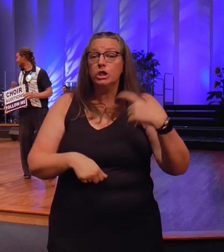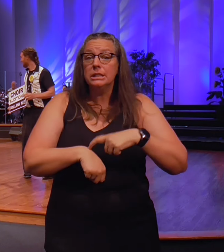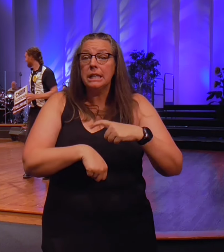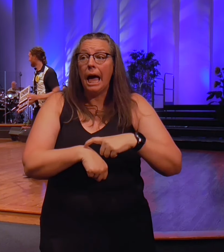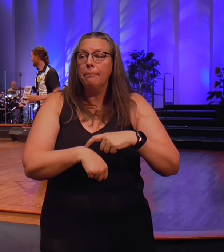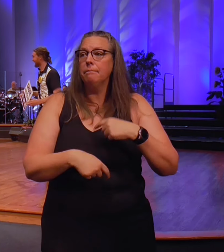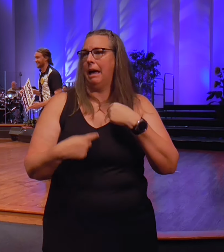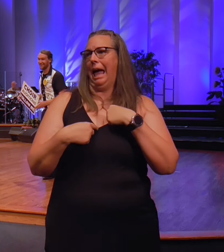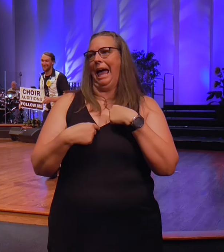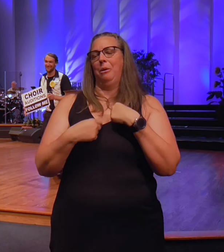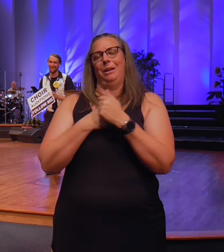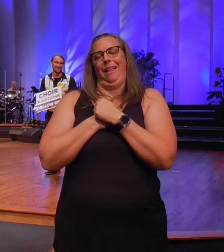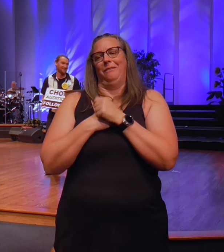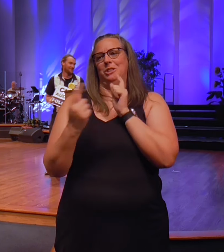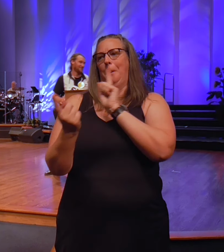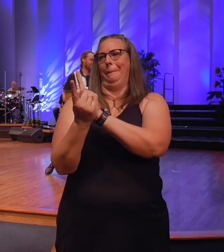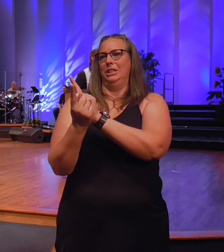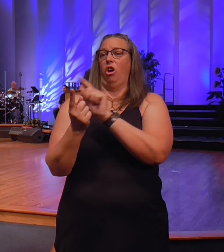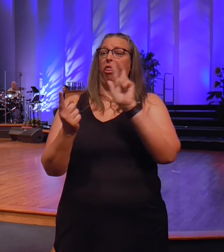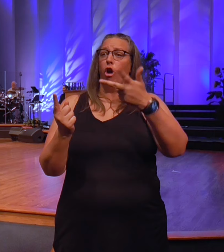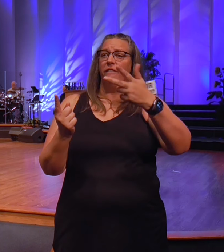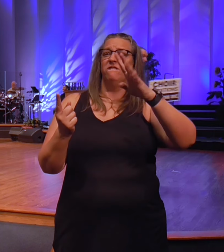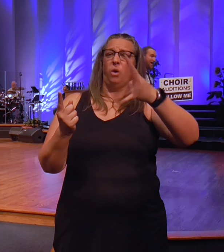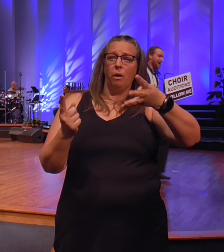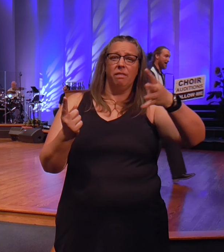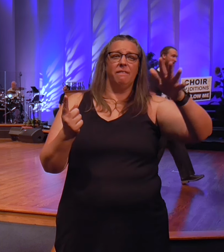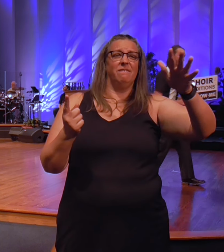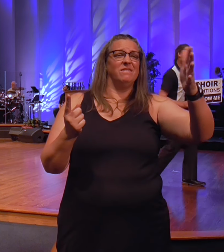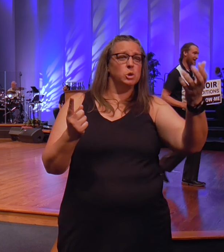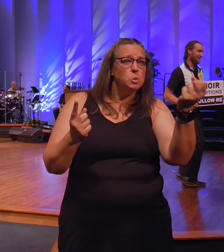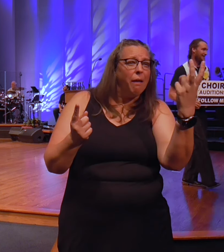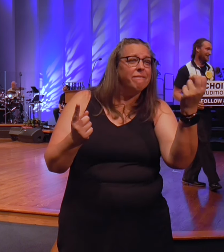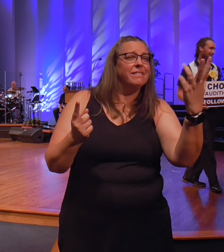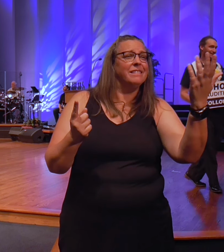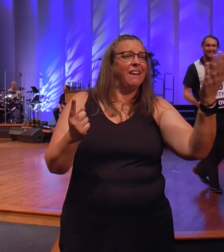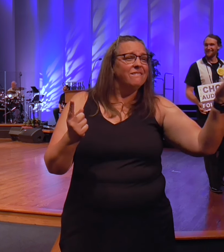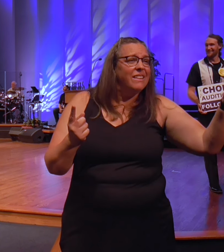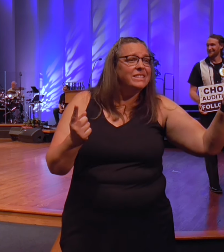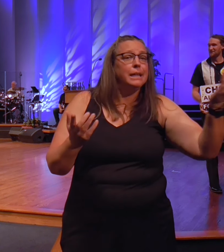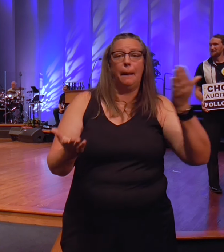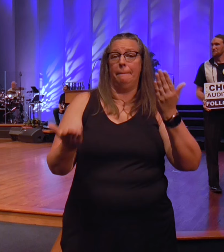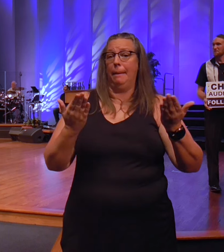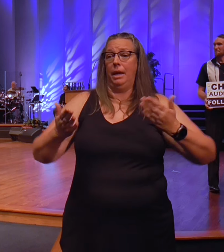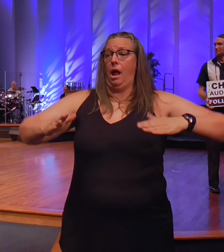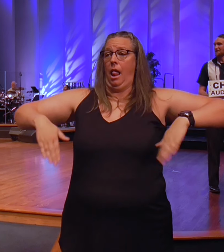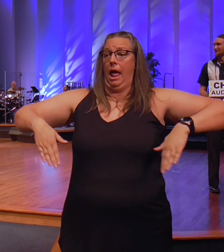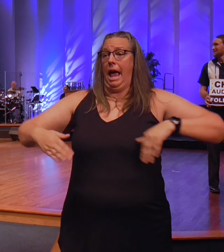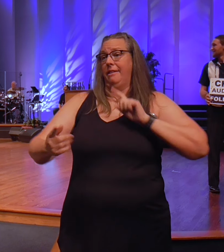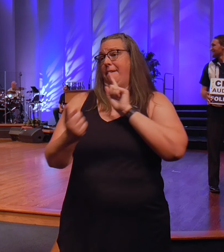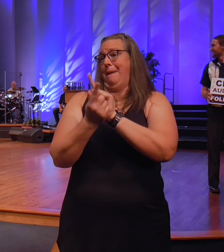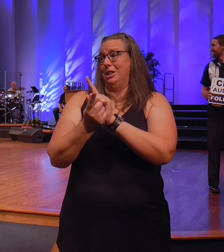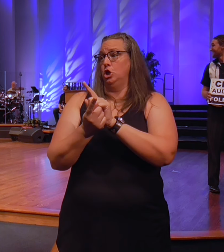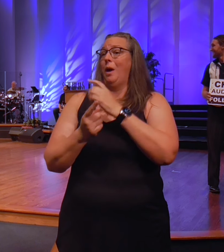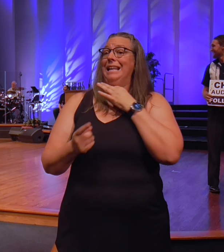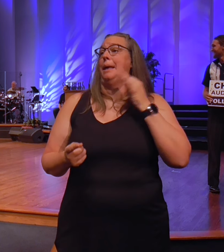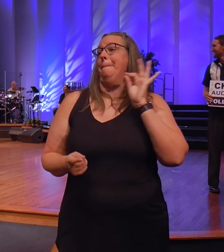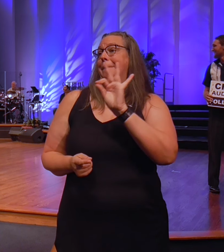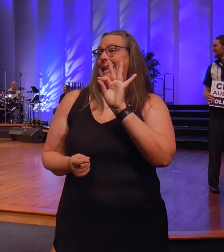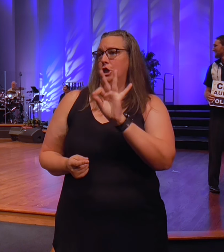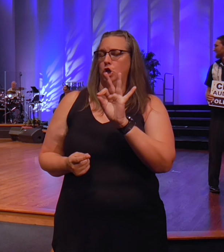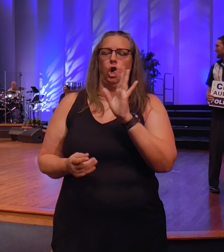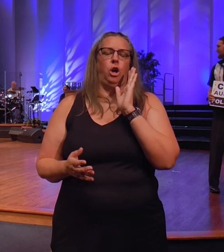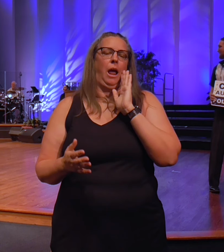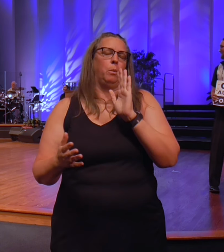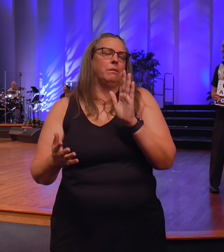would love to meet you. If it's your third or fourth or fifth or 12th or 15th time, I probably haven't met you as a minister yet, and I would love to meet you. I'm going to be out in the